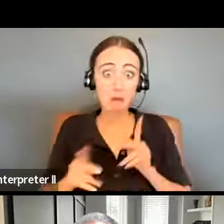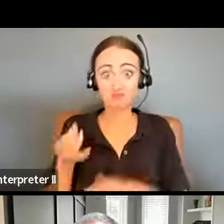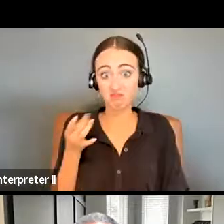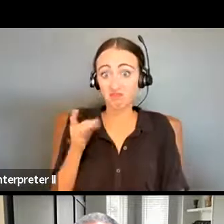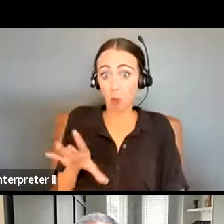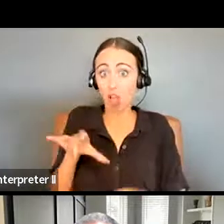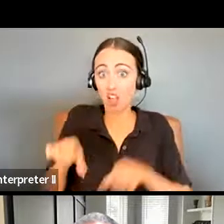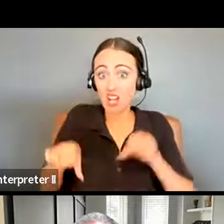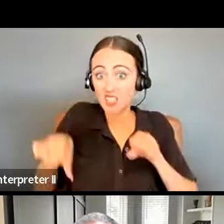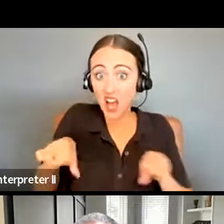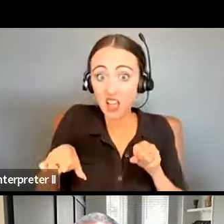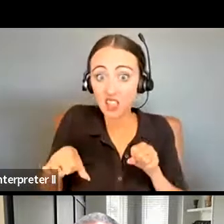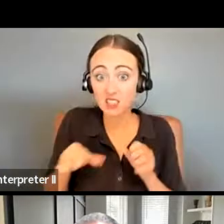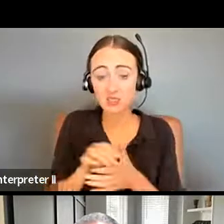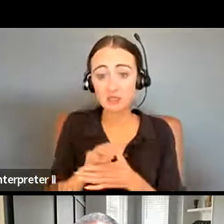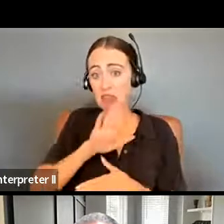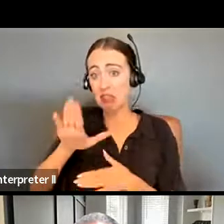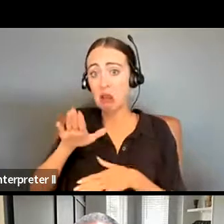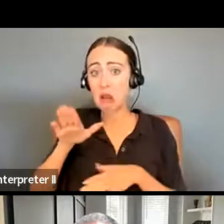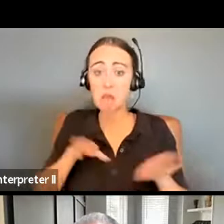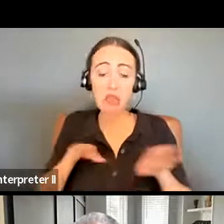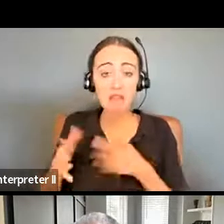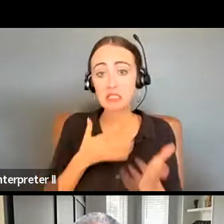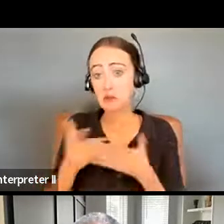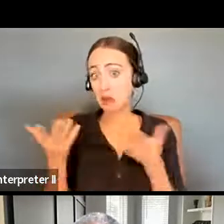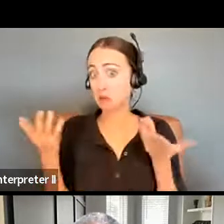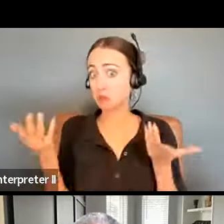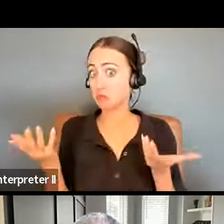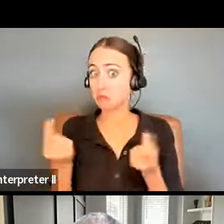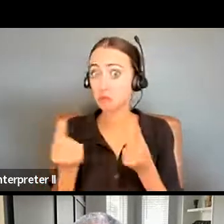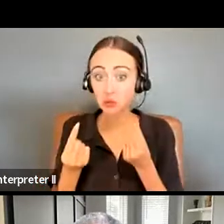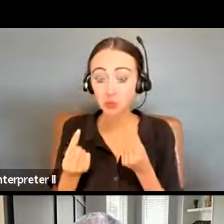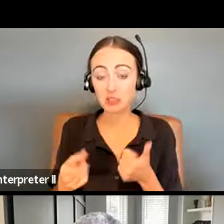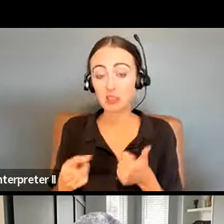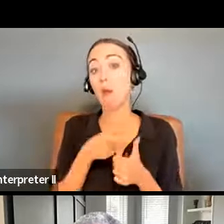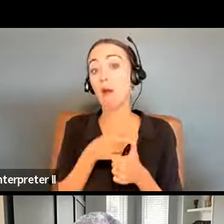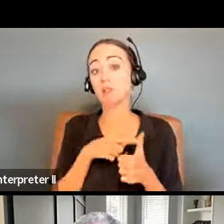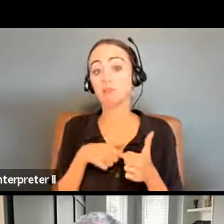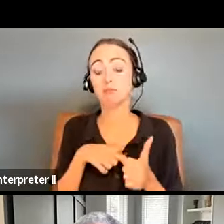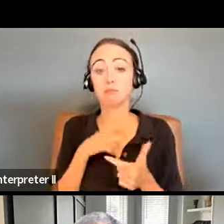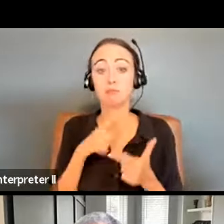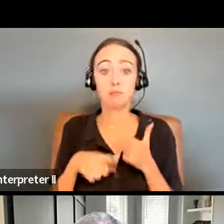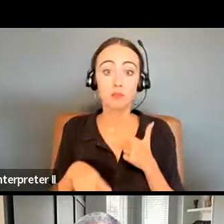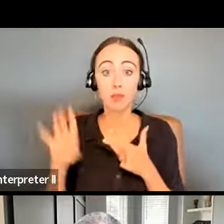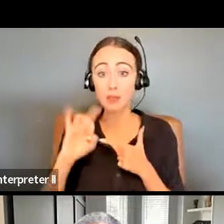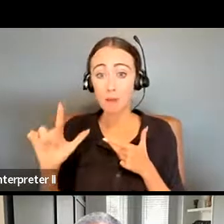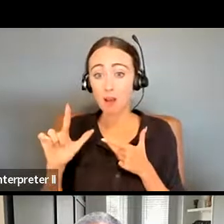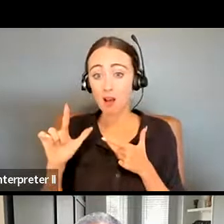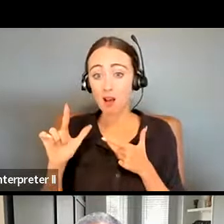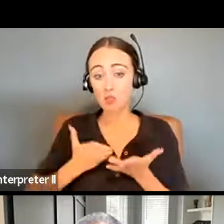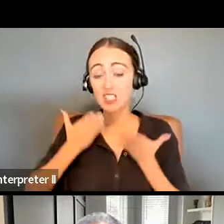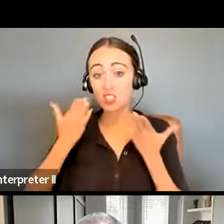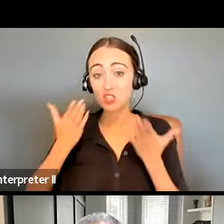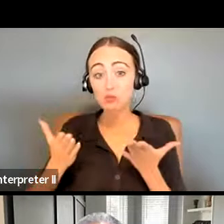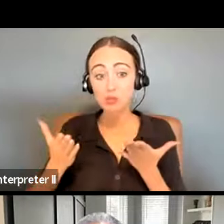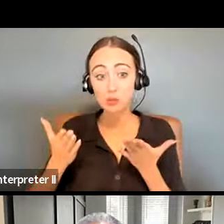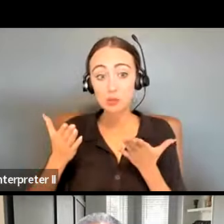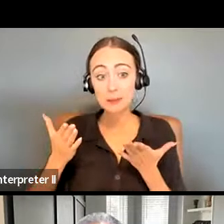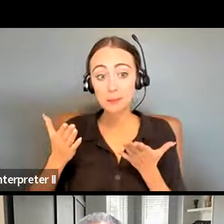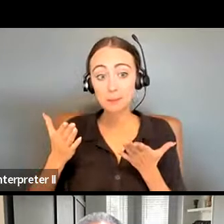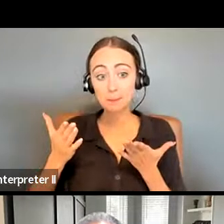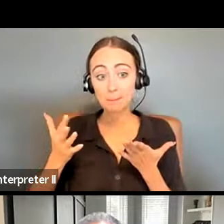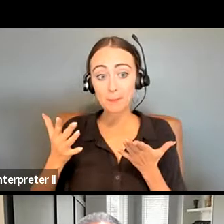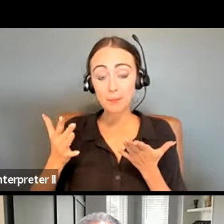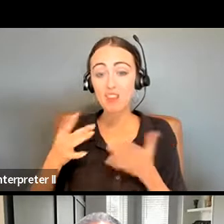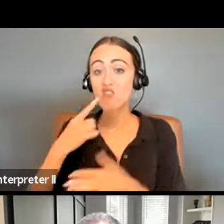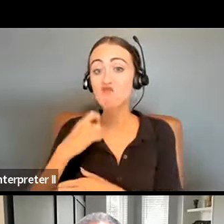like how they behave no matter what. That would be one thing. The bill as originally introduced had the